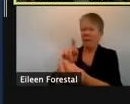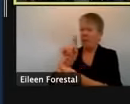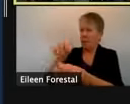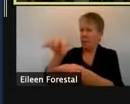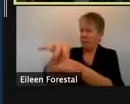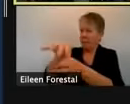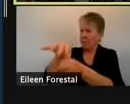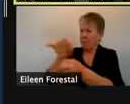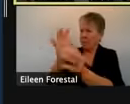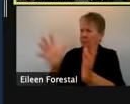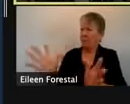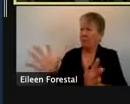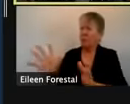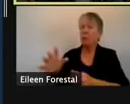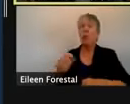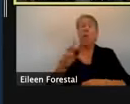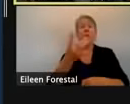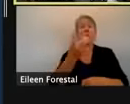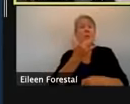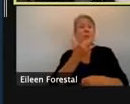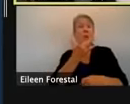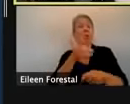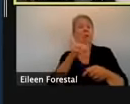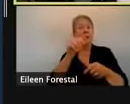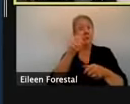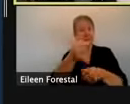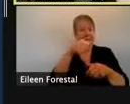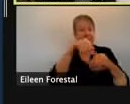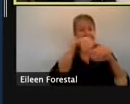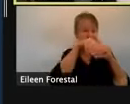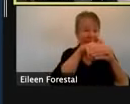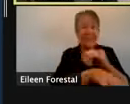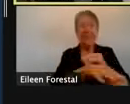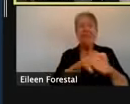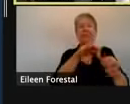ballot in the mail. And contrary